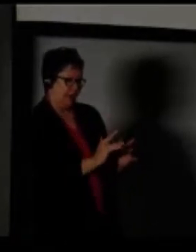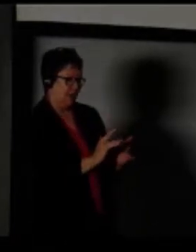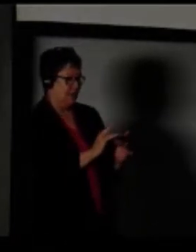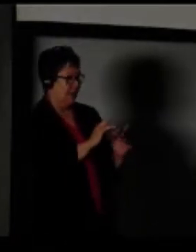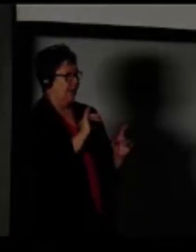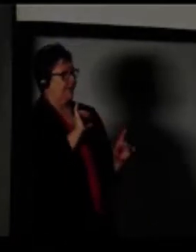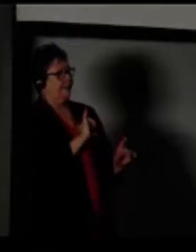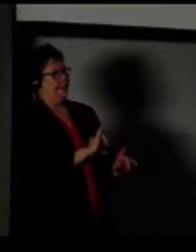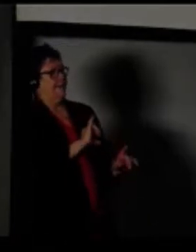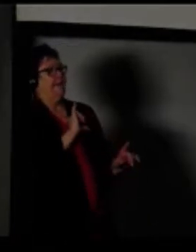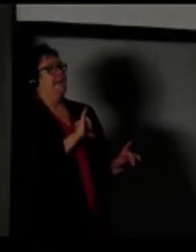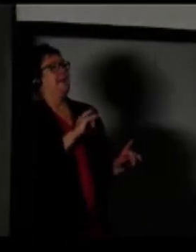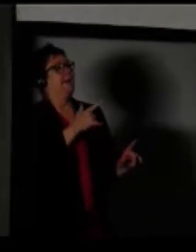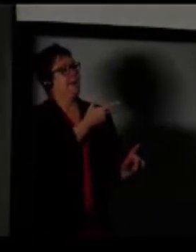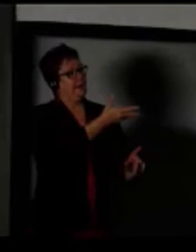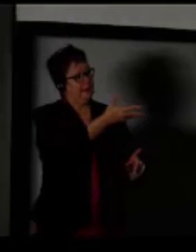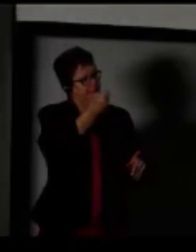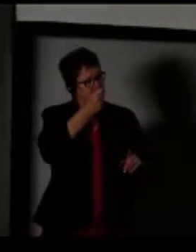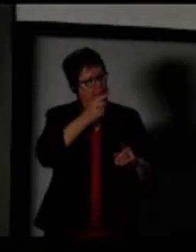we're taking deeper dives.